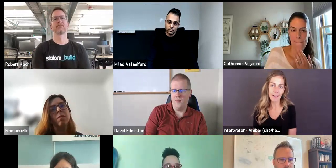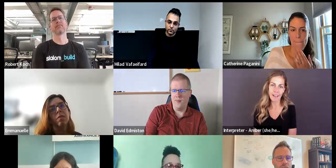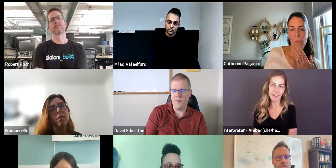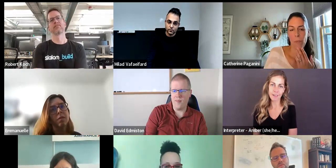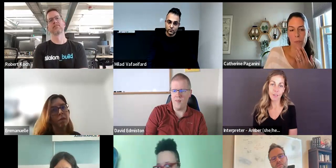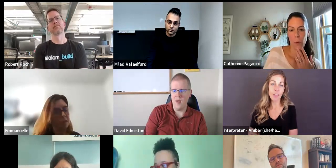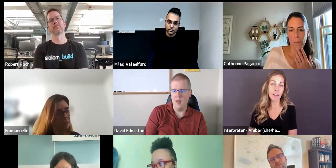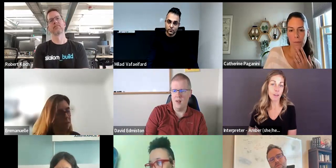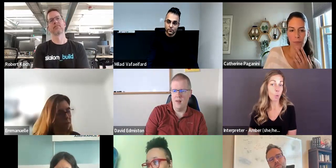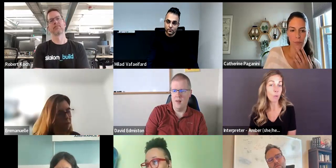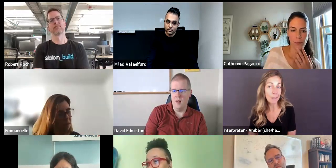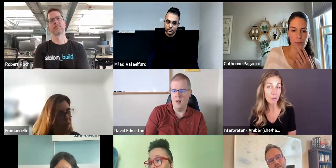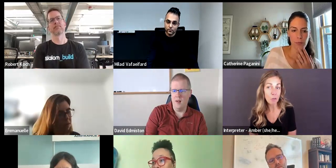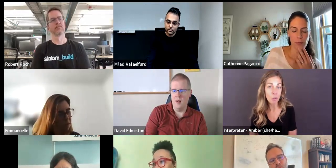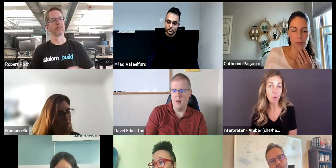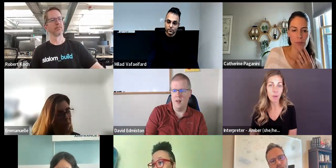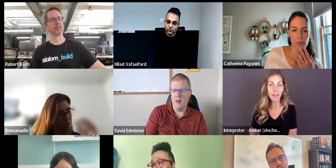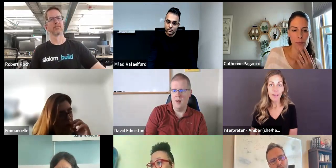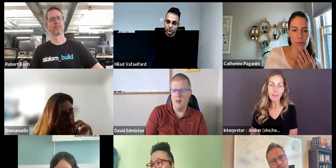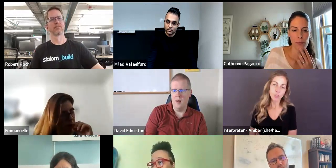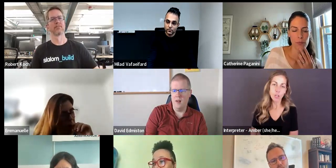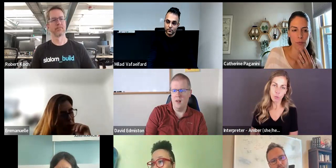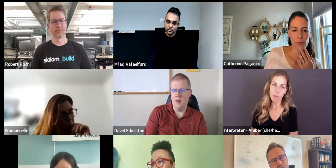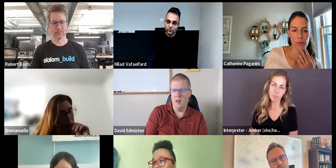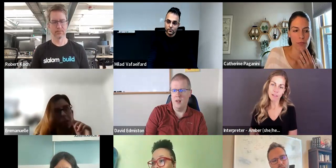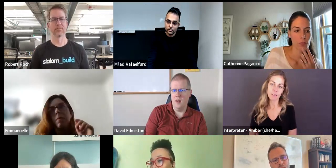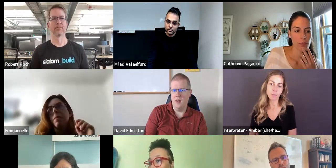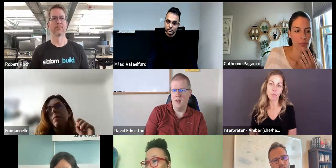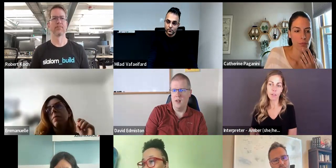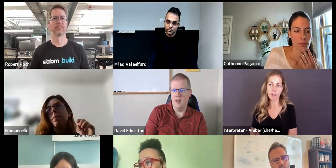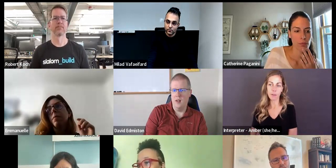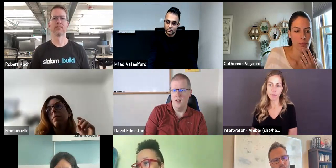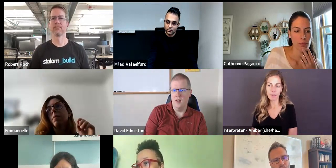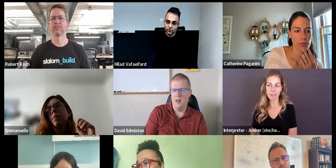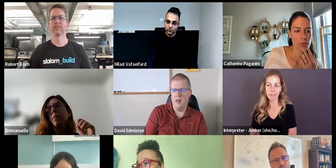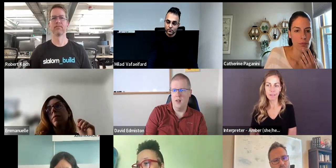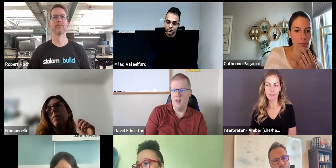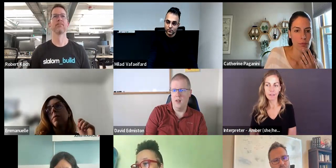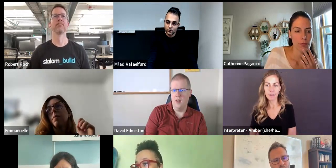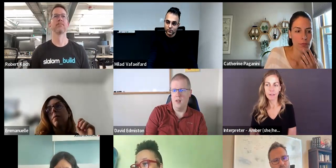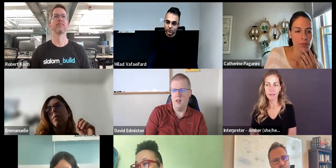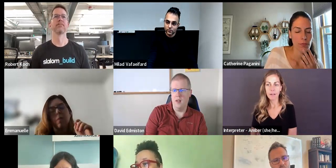document, and then we can also share those best practices with other companies.